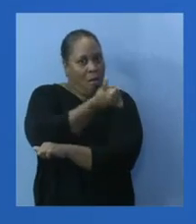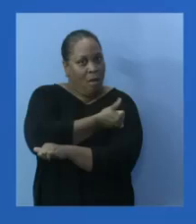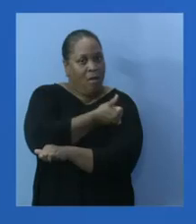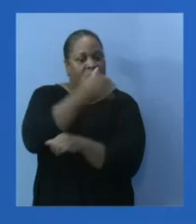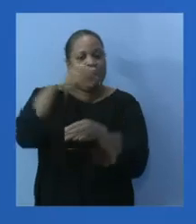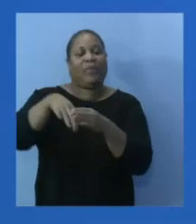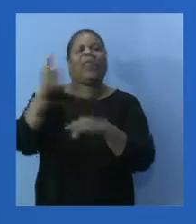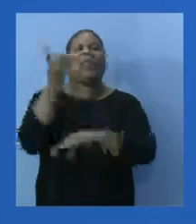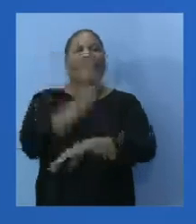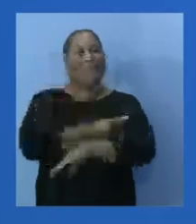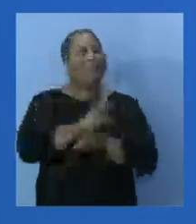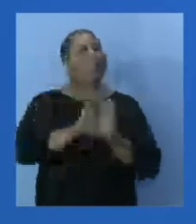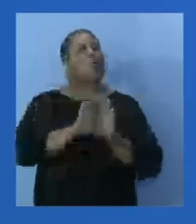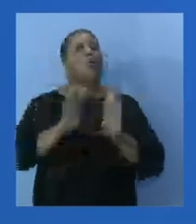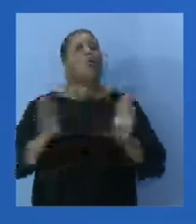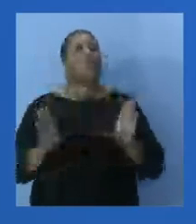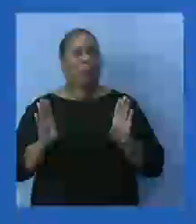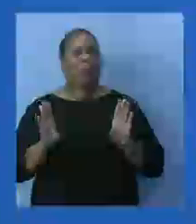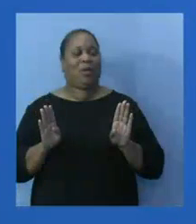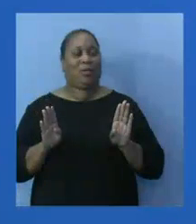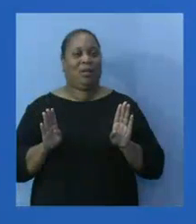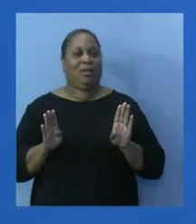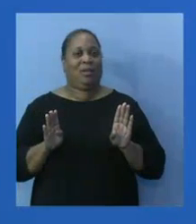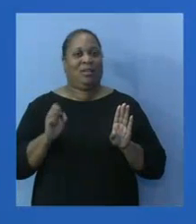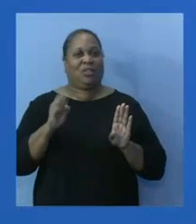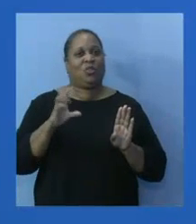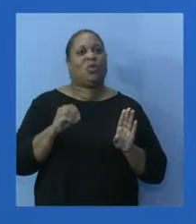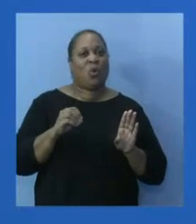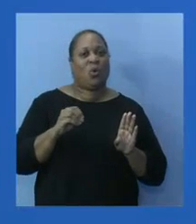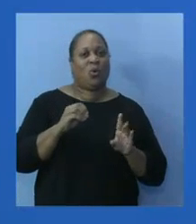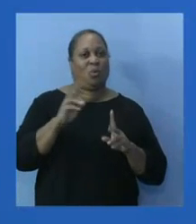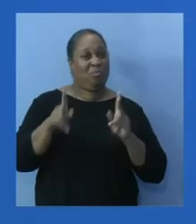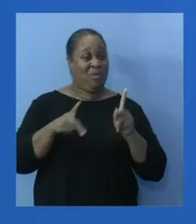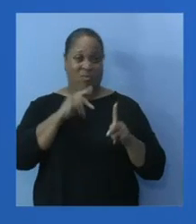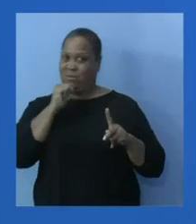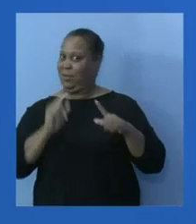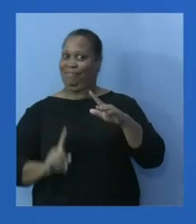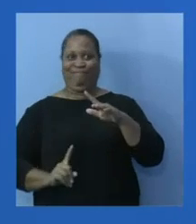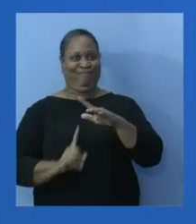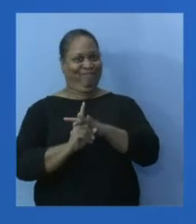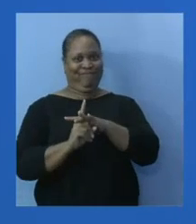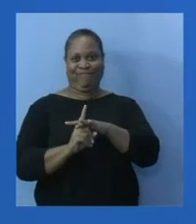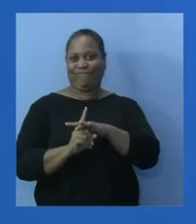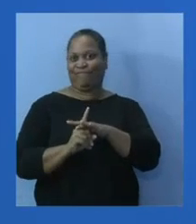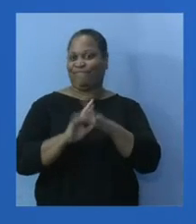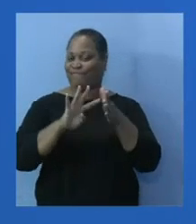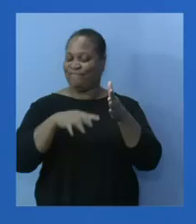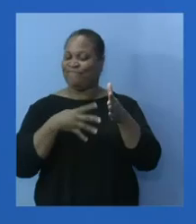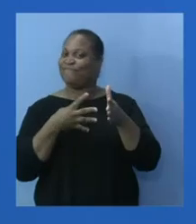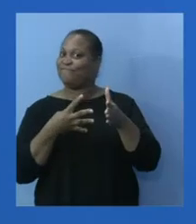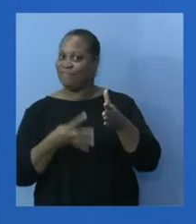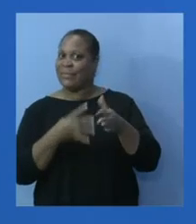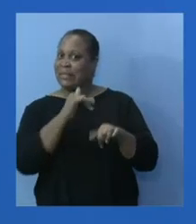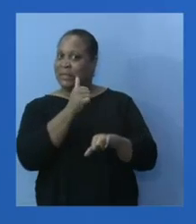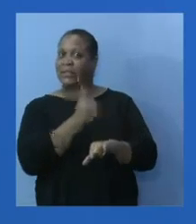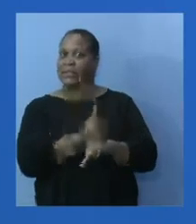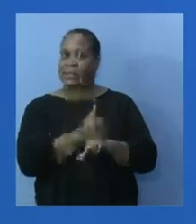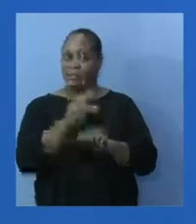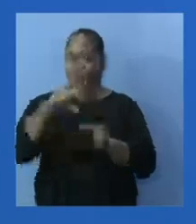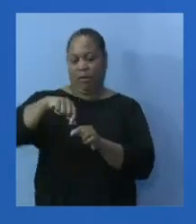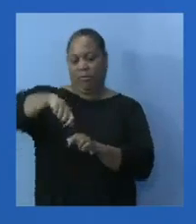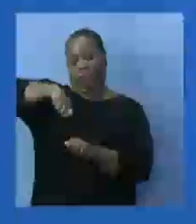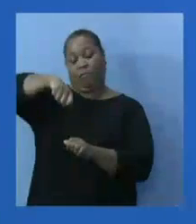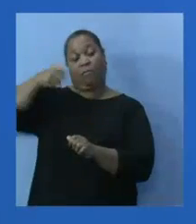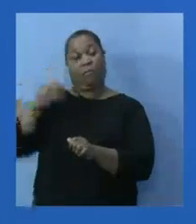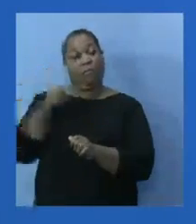day that it's been opened. So in circumstances where, for example, persons do not attend to their scheduled appointment and the vials have been opened to